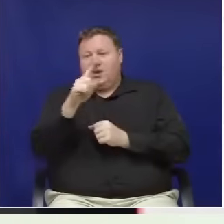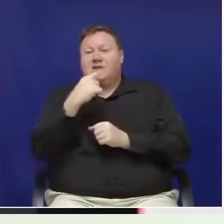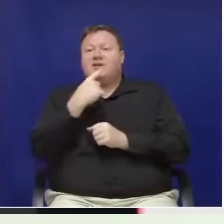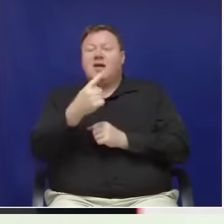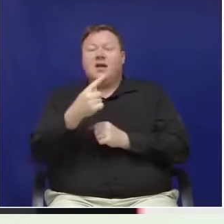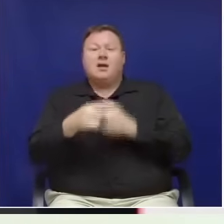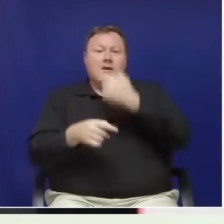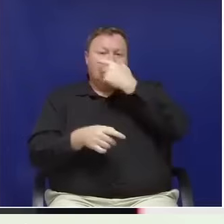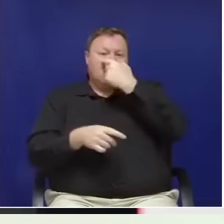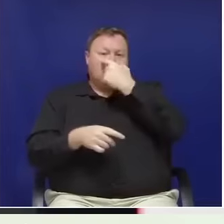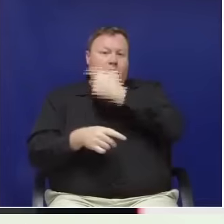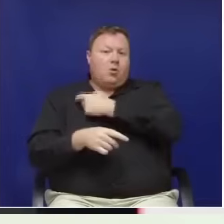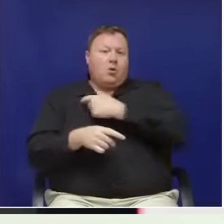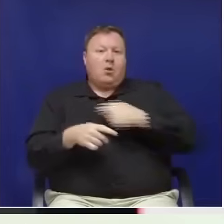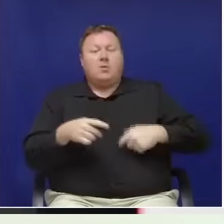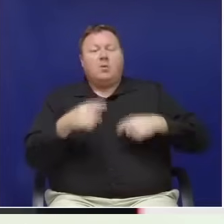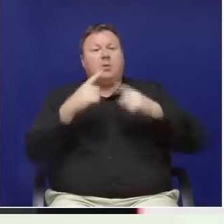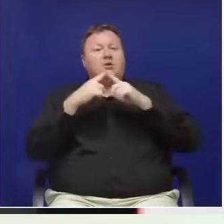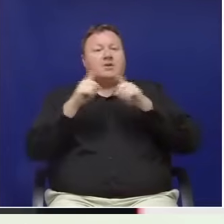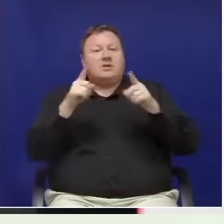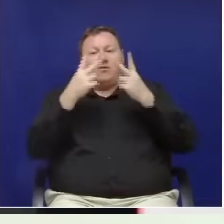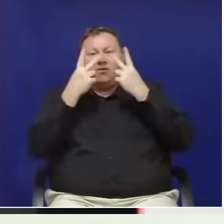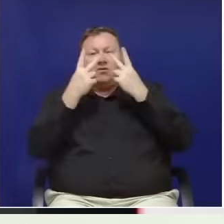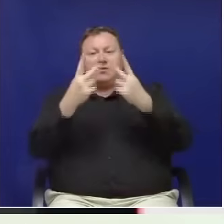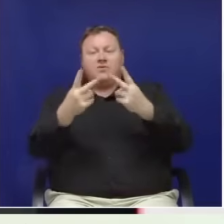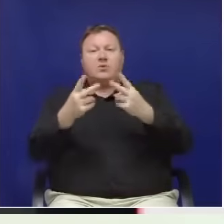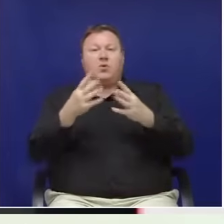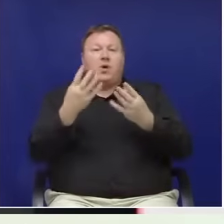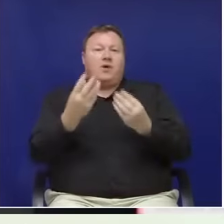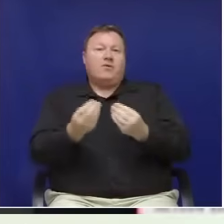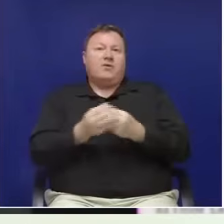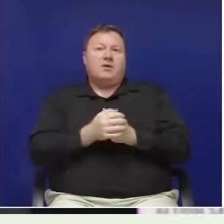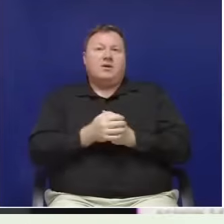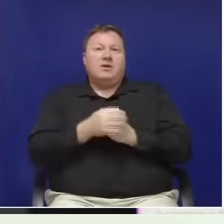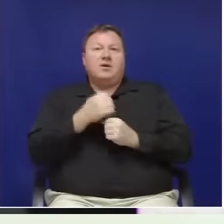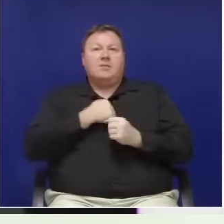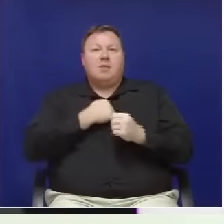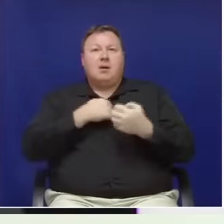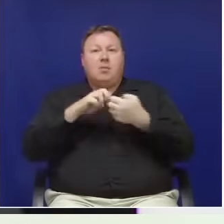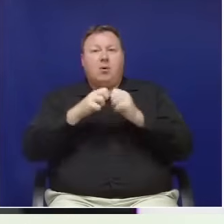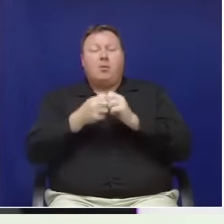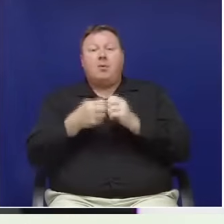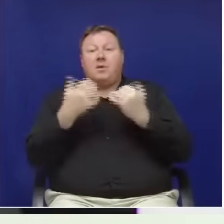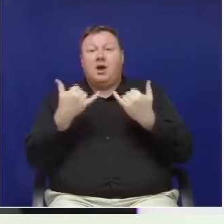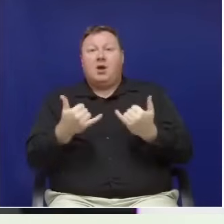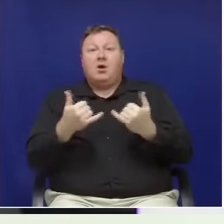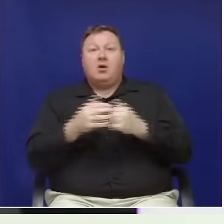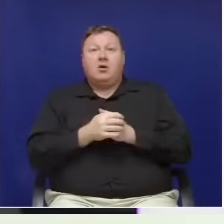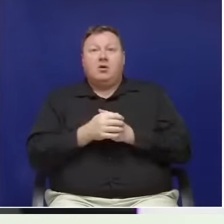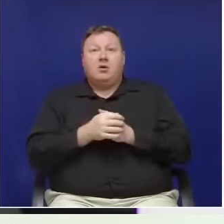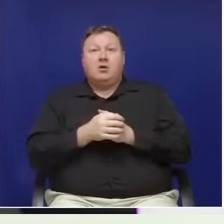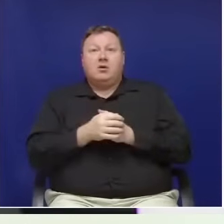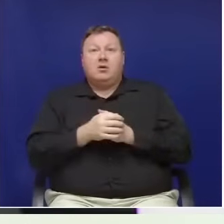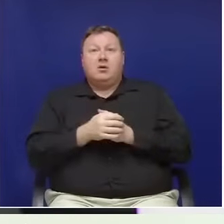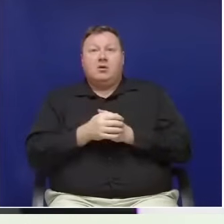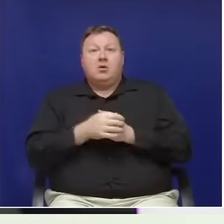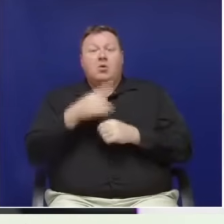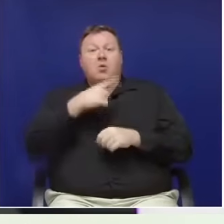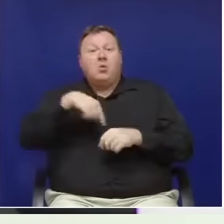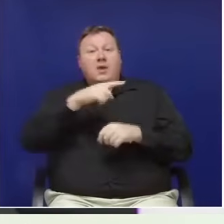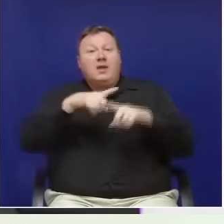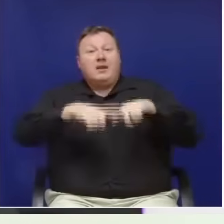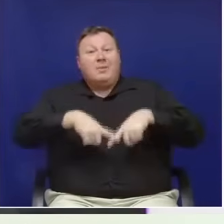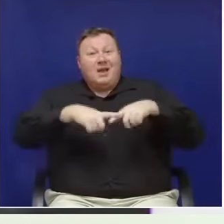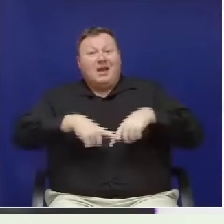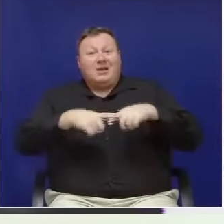President Ramaphosa took a different view. But here's my problem. We are at the mercy of President Ramaphosa.